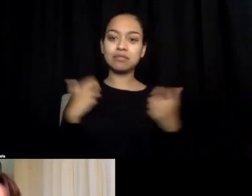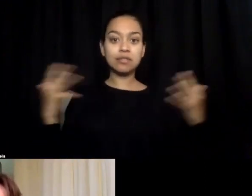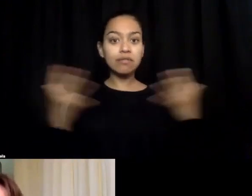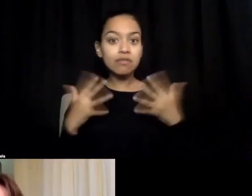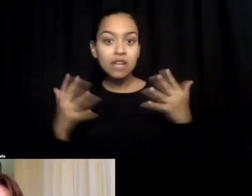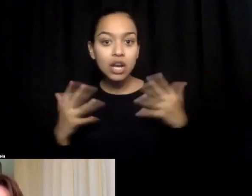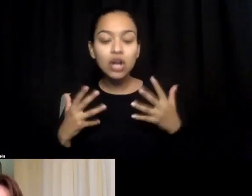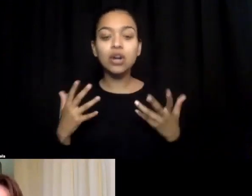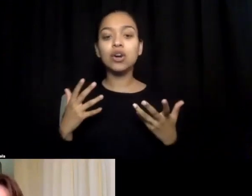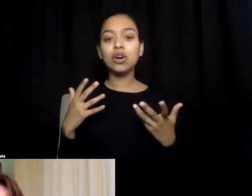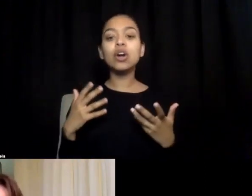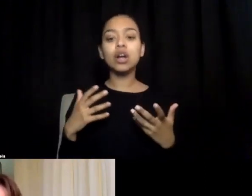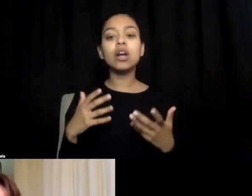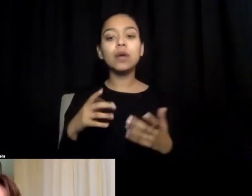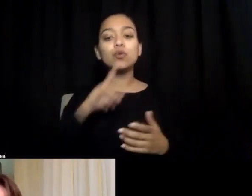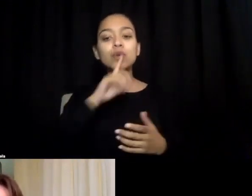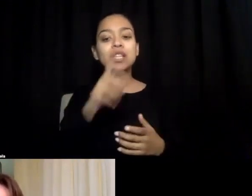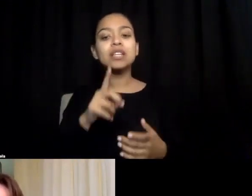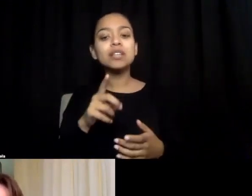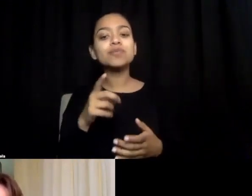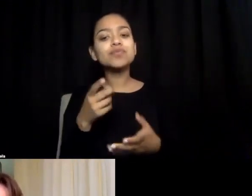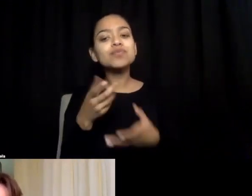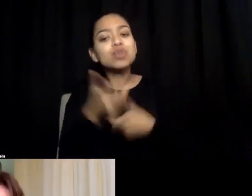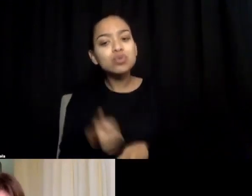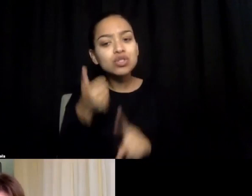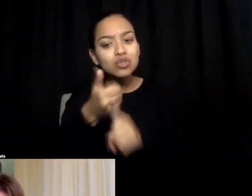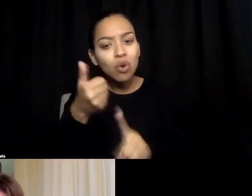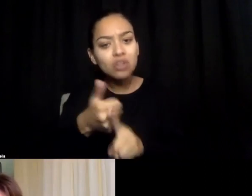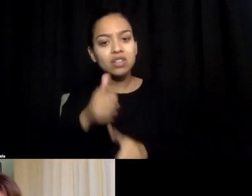just trust yourself and your instincts